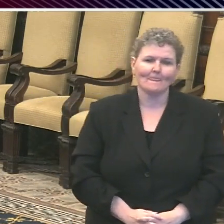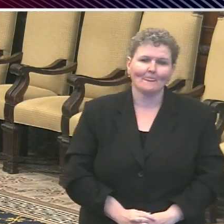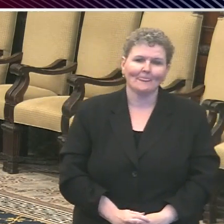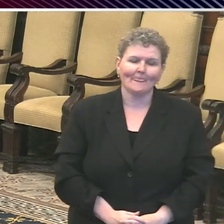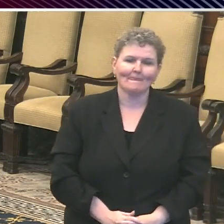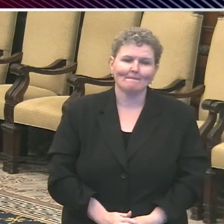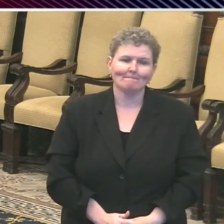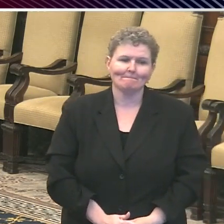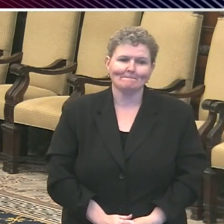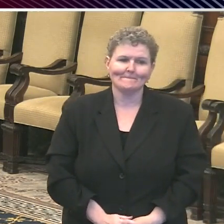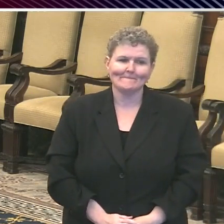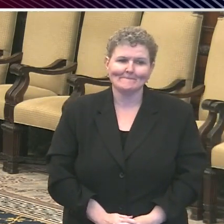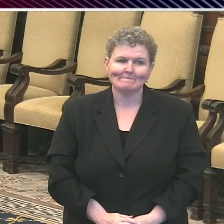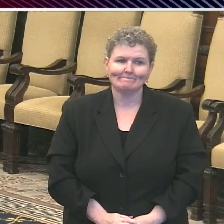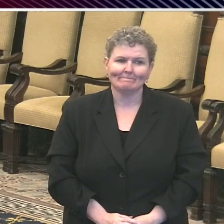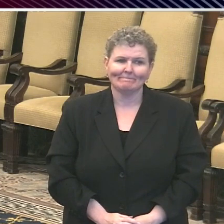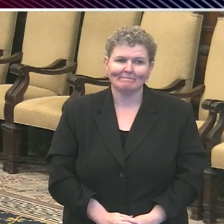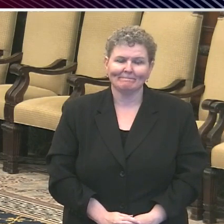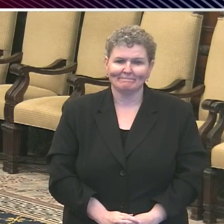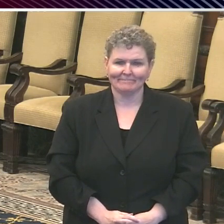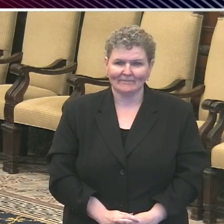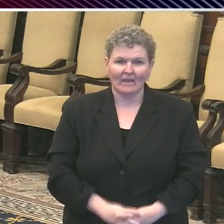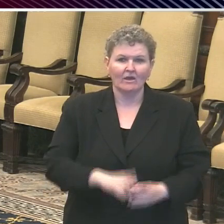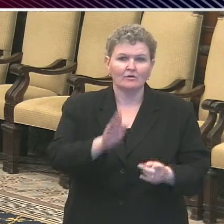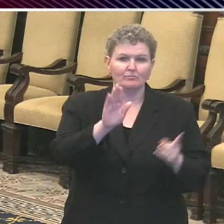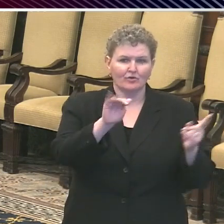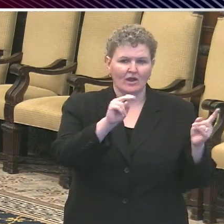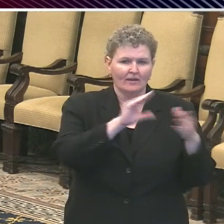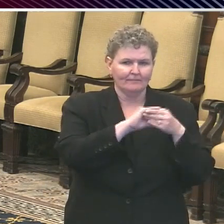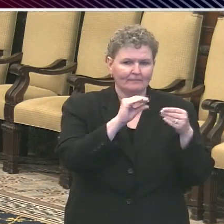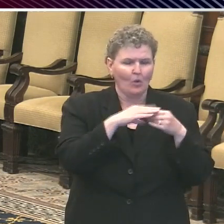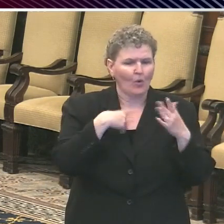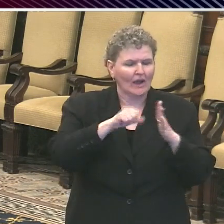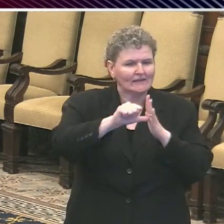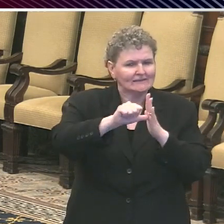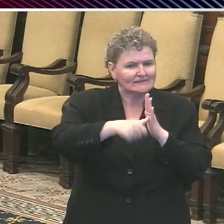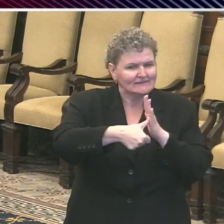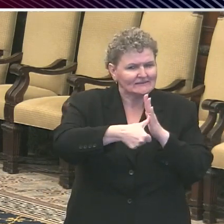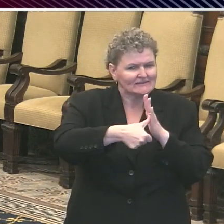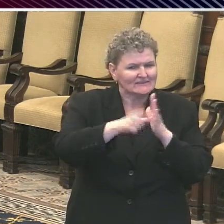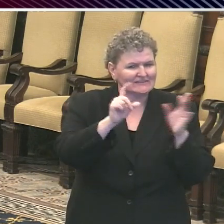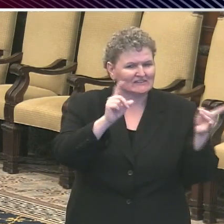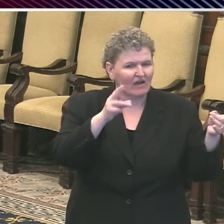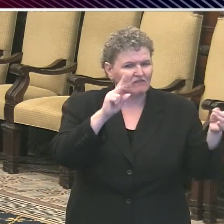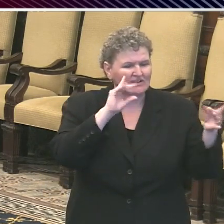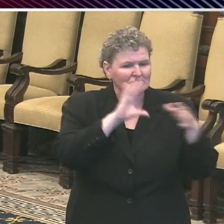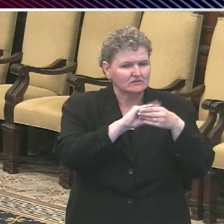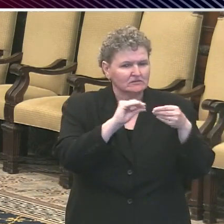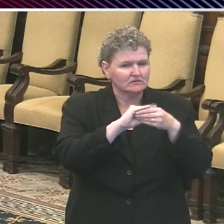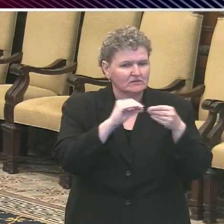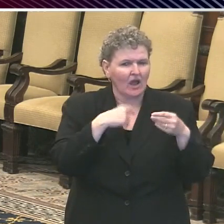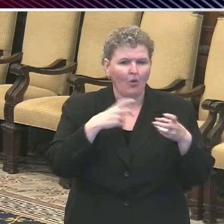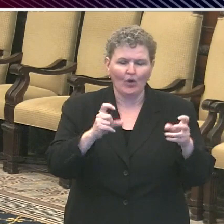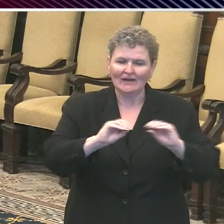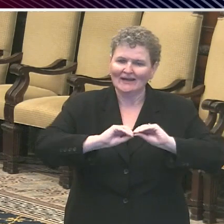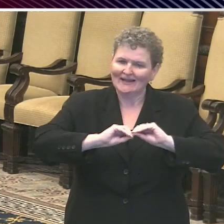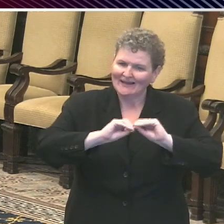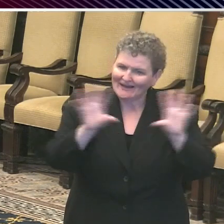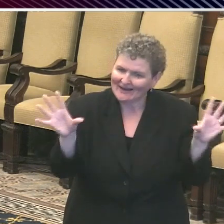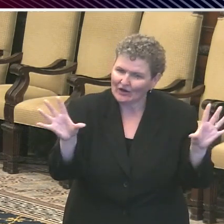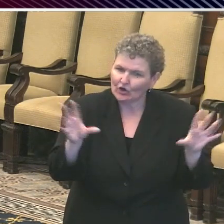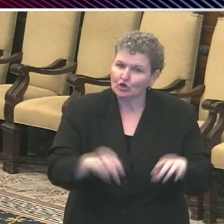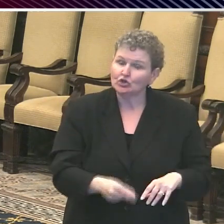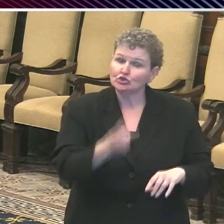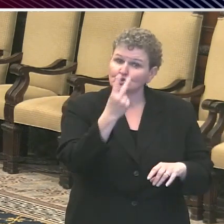And Matt, I do actually want to reiterate something Tom just said, because I think it's really important to make sure it's very clear. These were 2